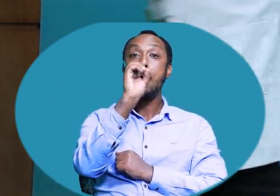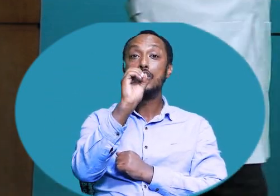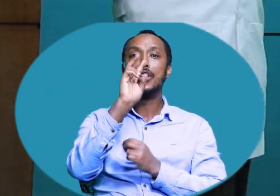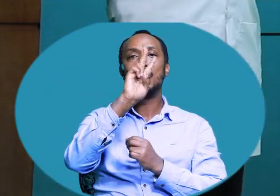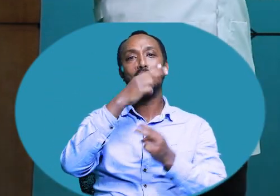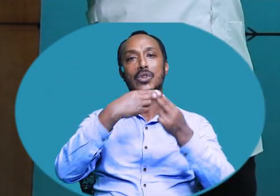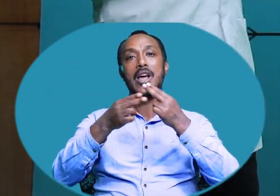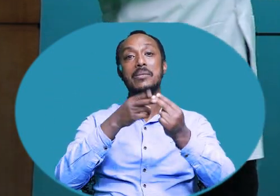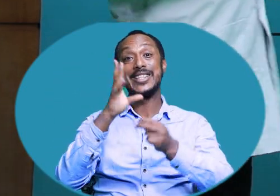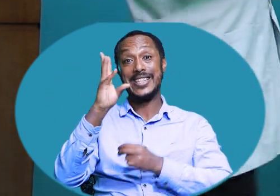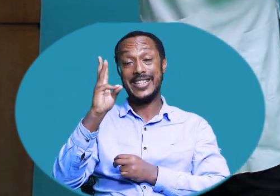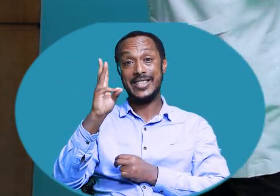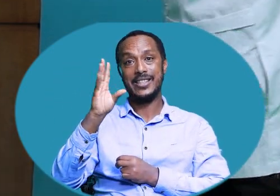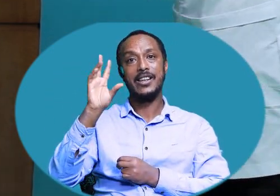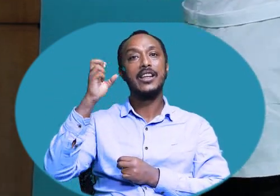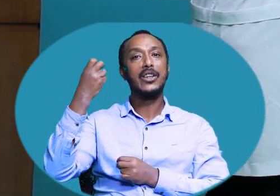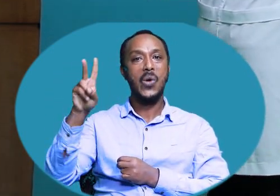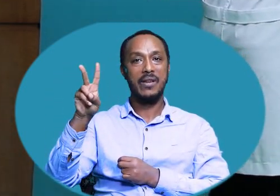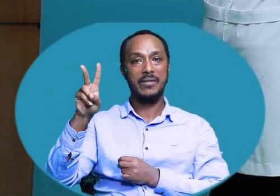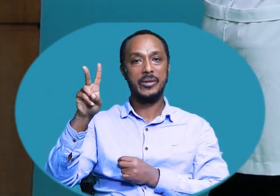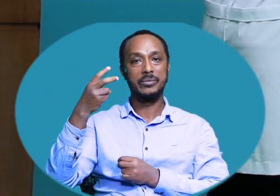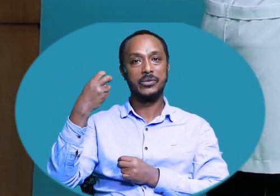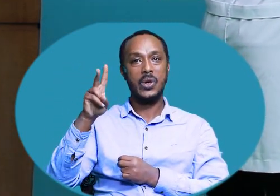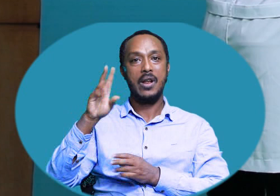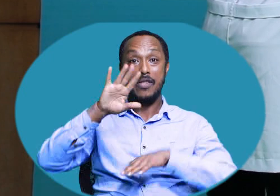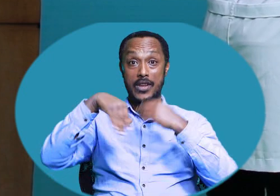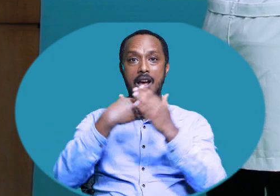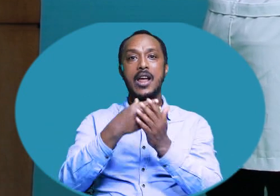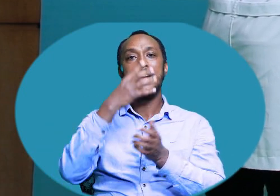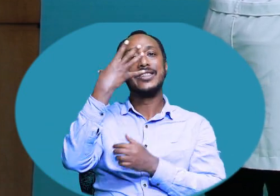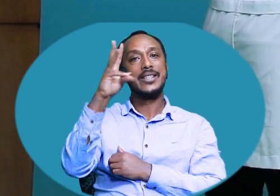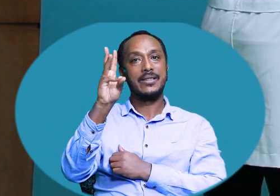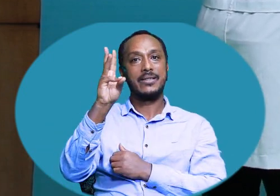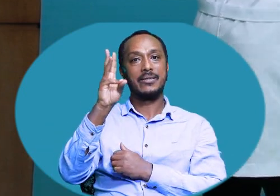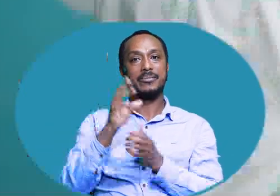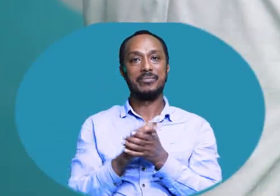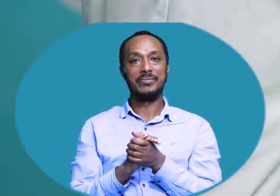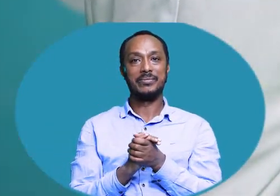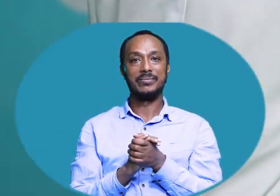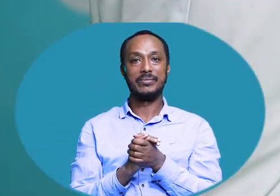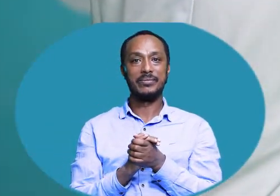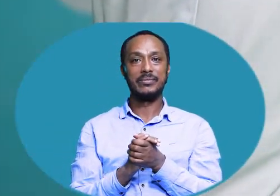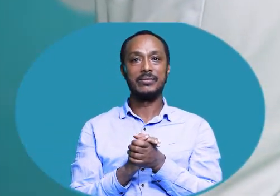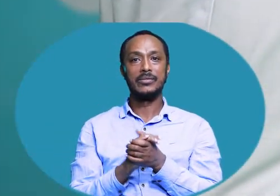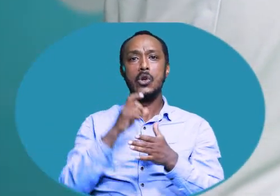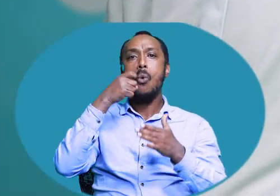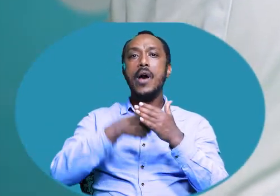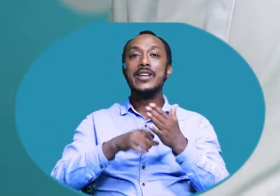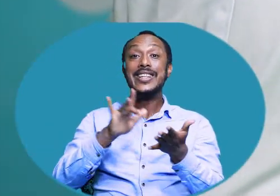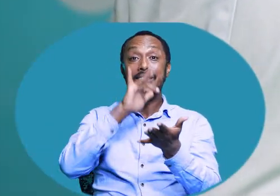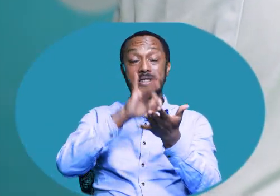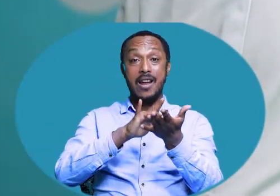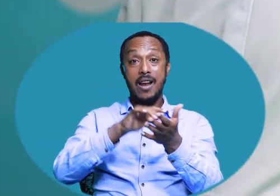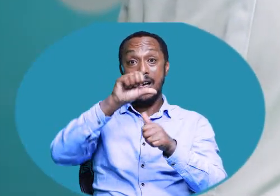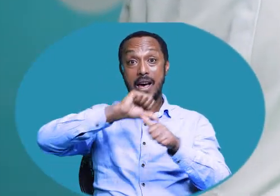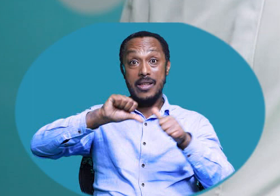Carbon dioxide. In carbon dioxide, carbon is 1 times 4, 4. Oxygen 2